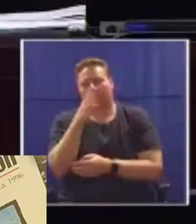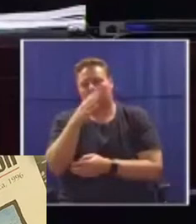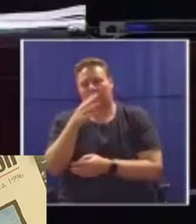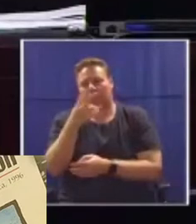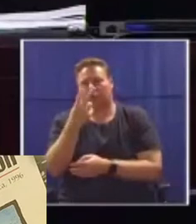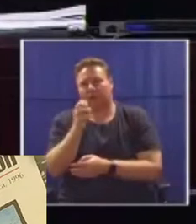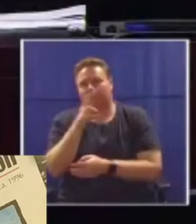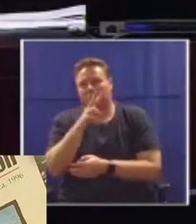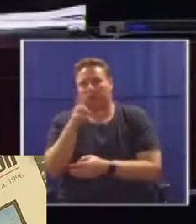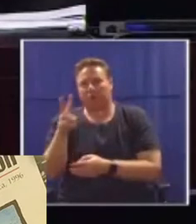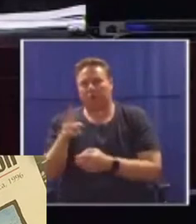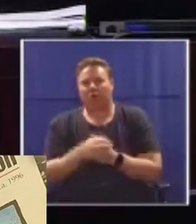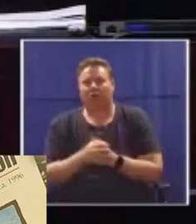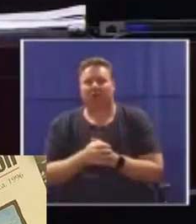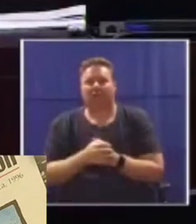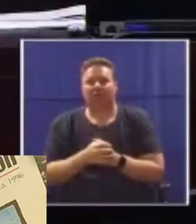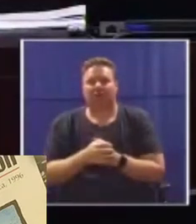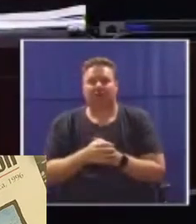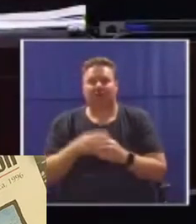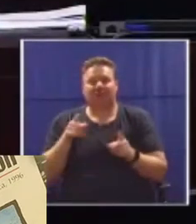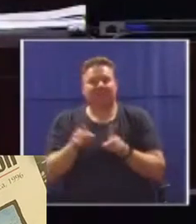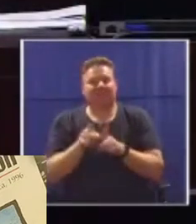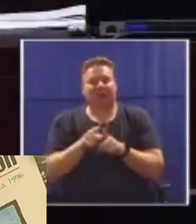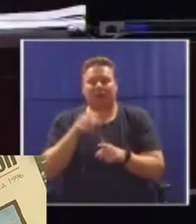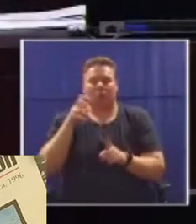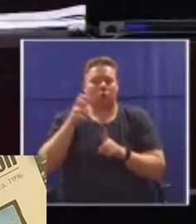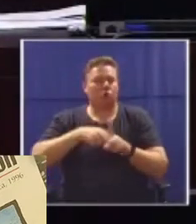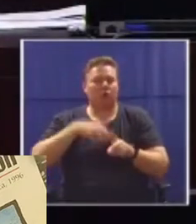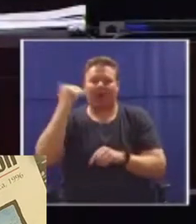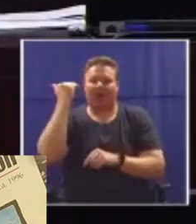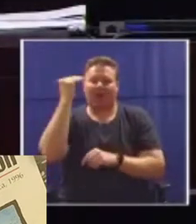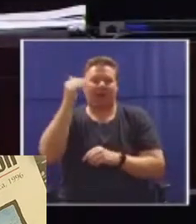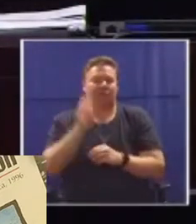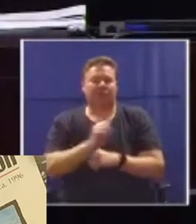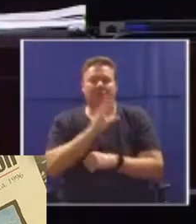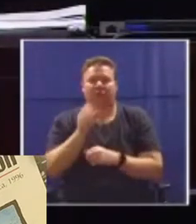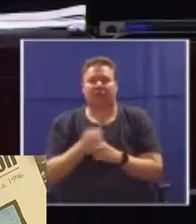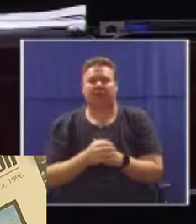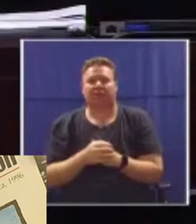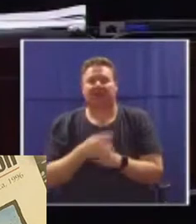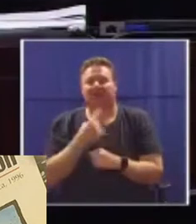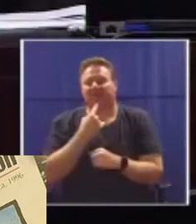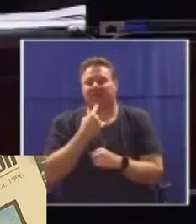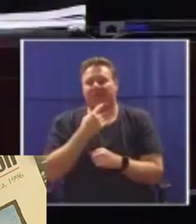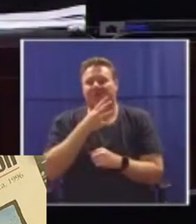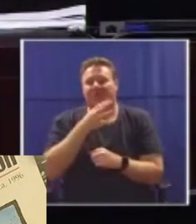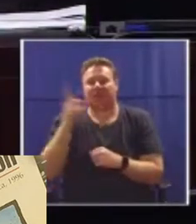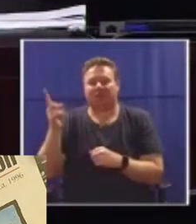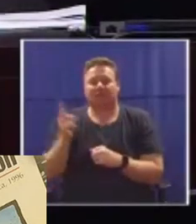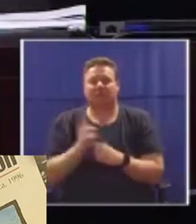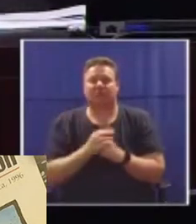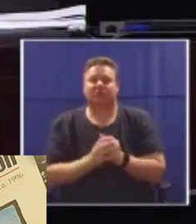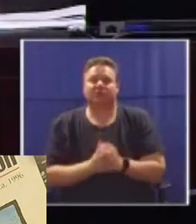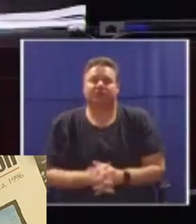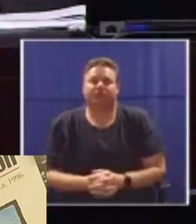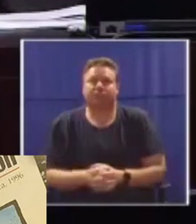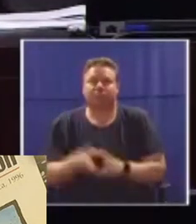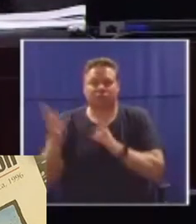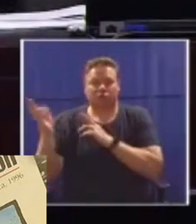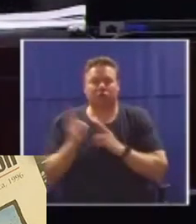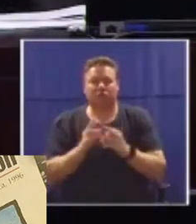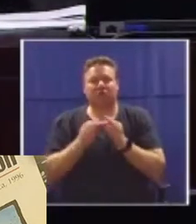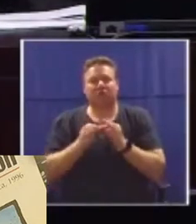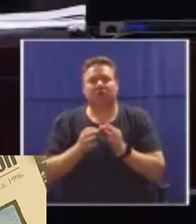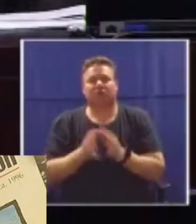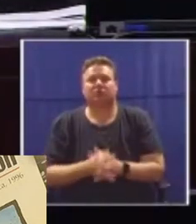the highest incidence of rape in the world. In Suid-Afrika spandeer ons R447 per